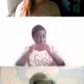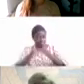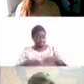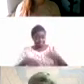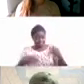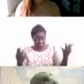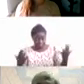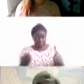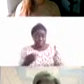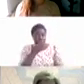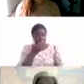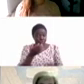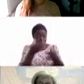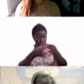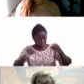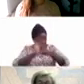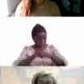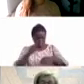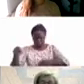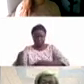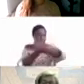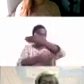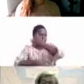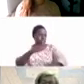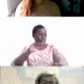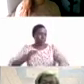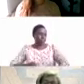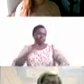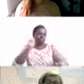So facing all these issues